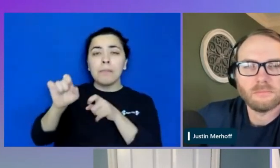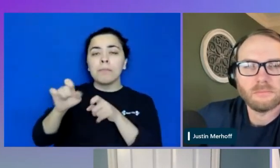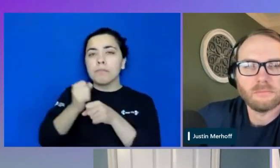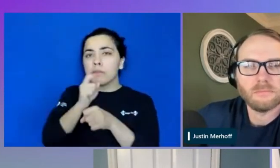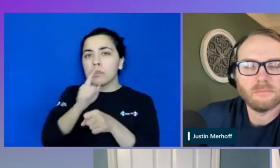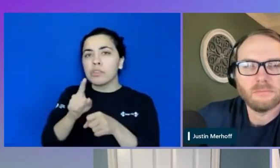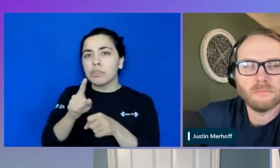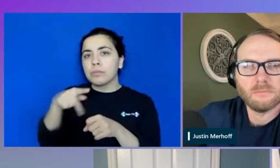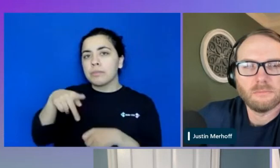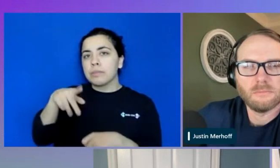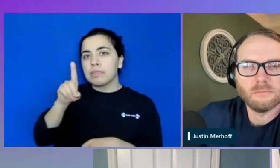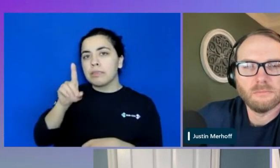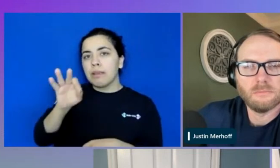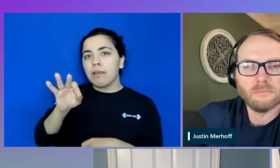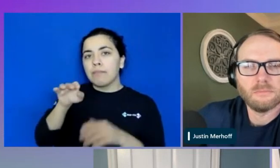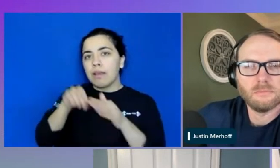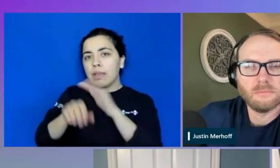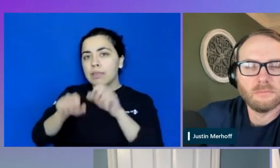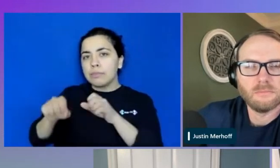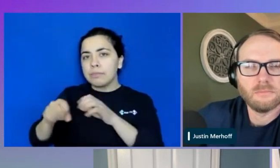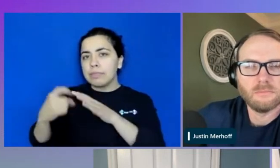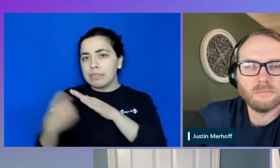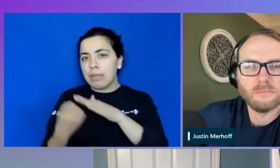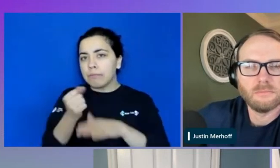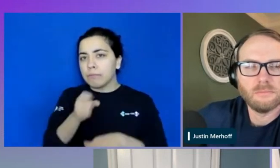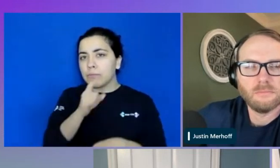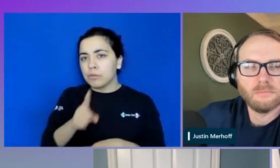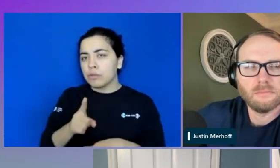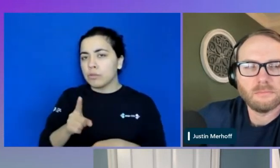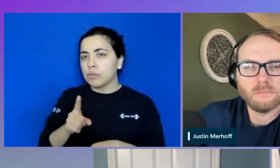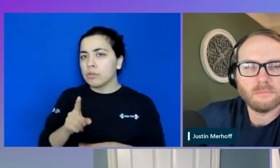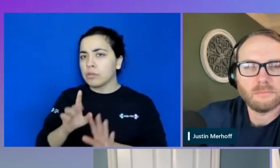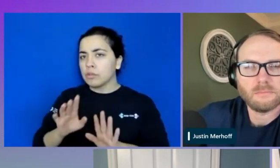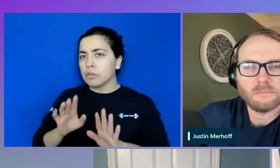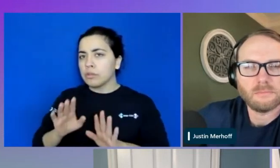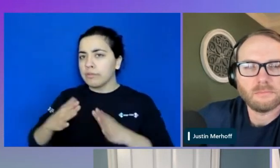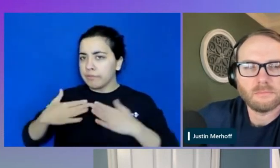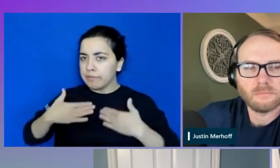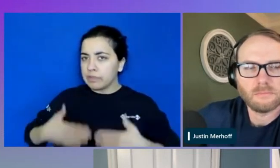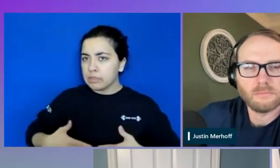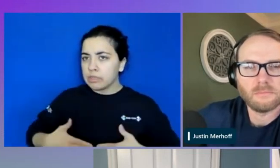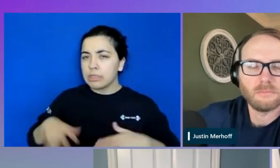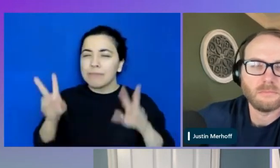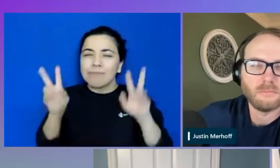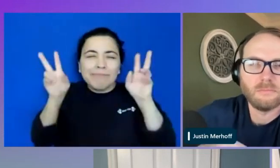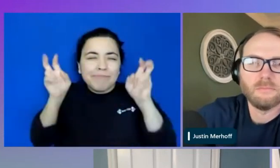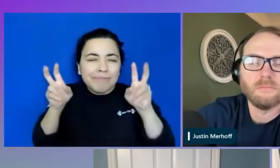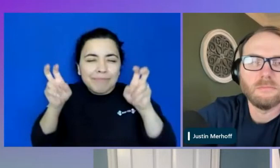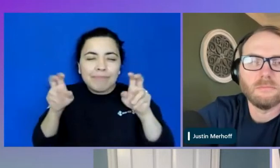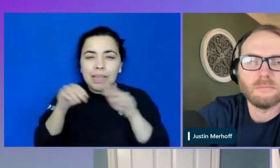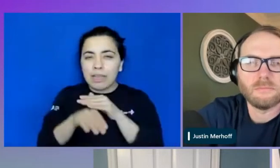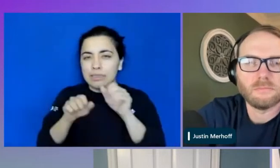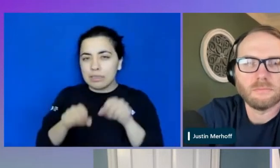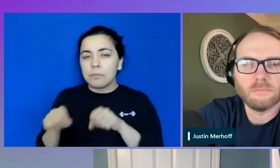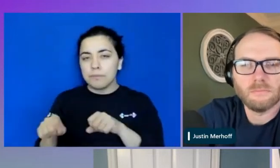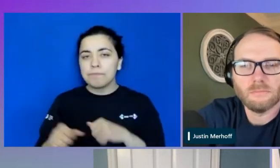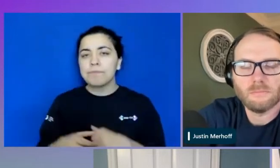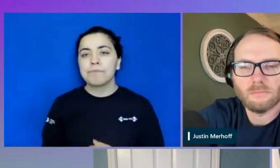PDF accessibility scanner to make sure that it's like physically, quote unquote, accessible.